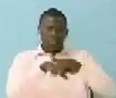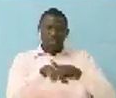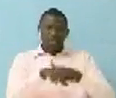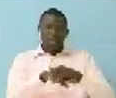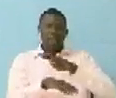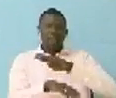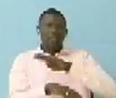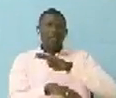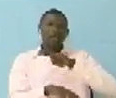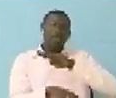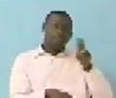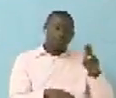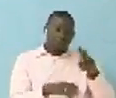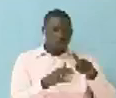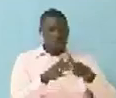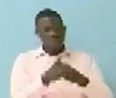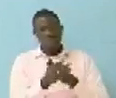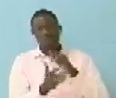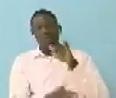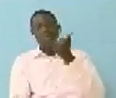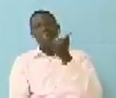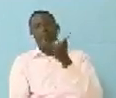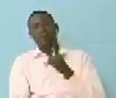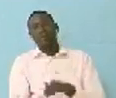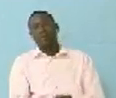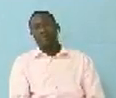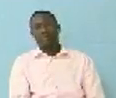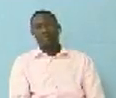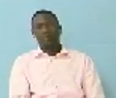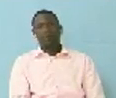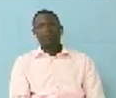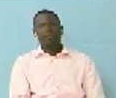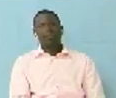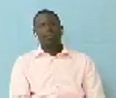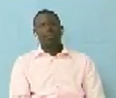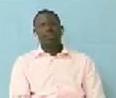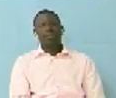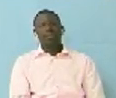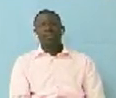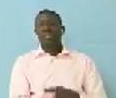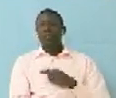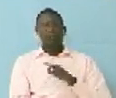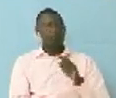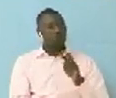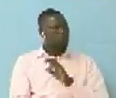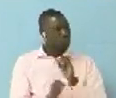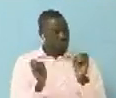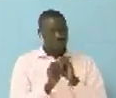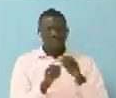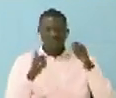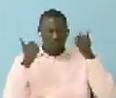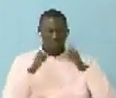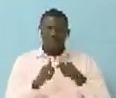Yes or no? There is nothing that happened that will warrant me to cover.